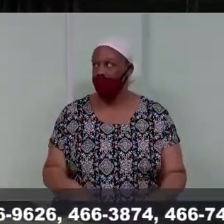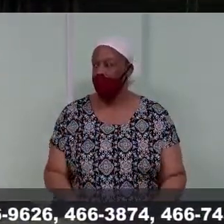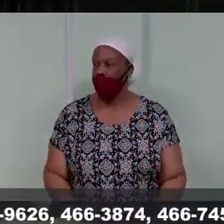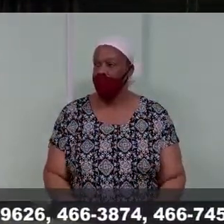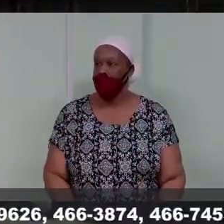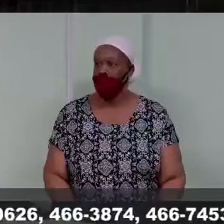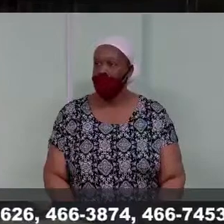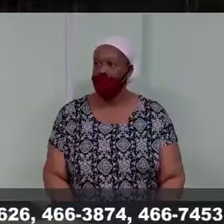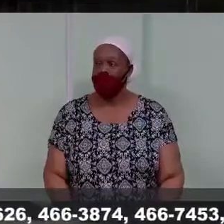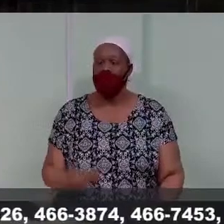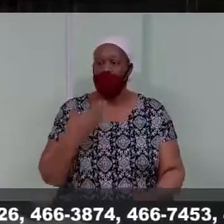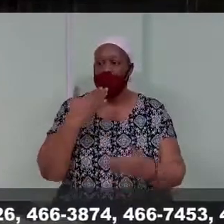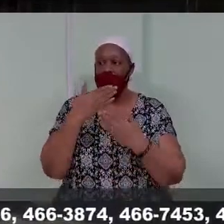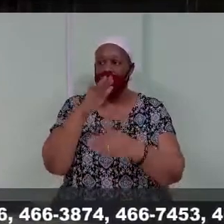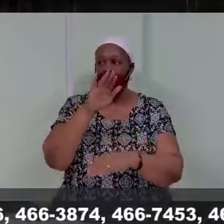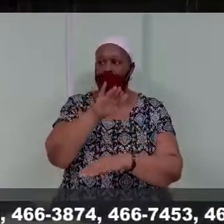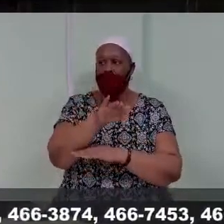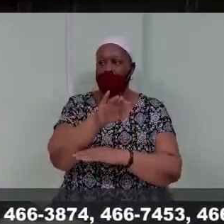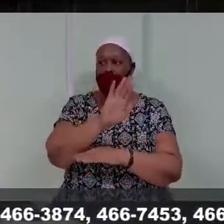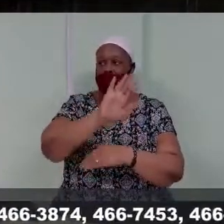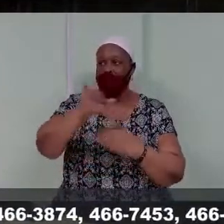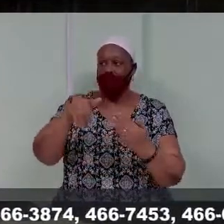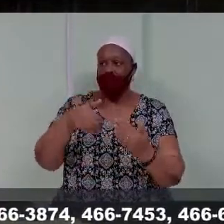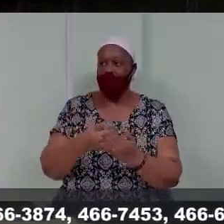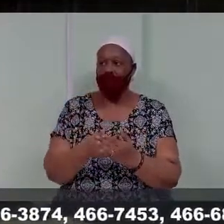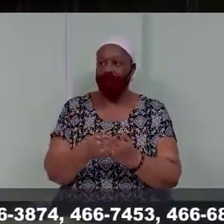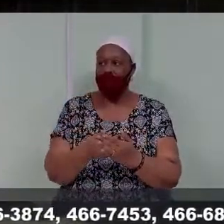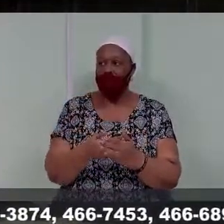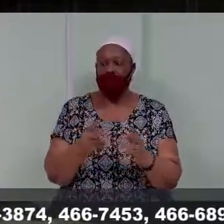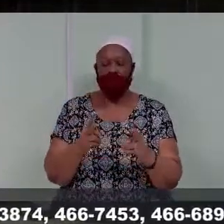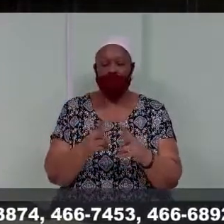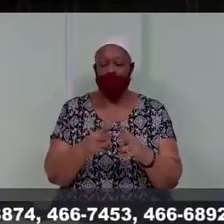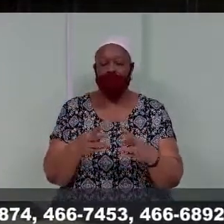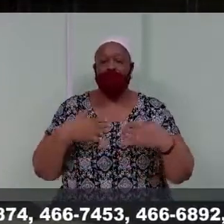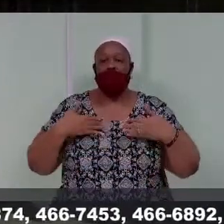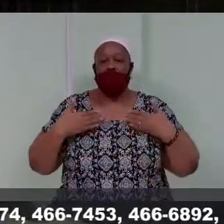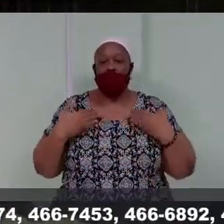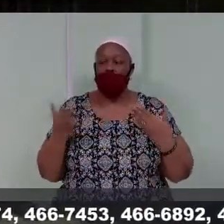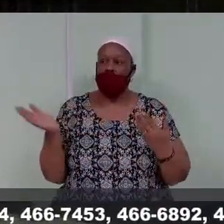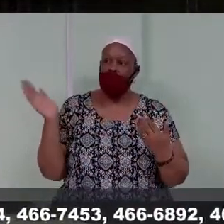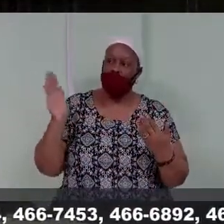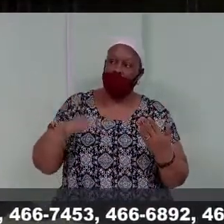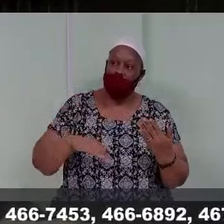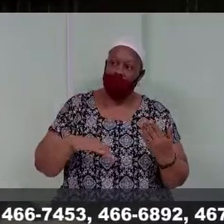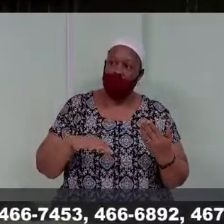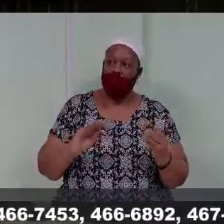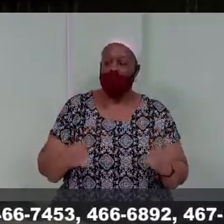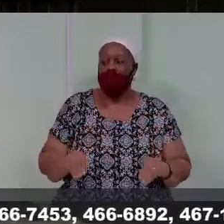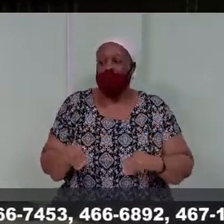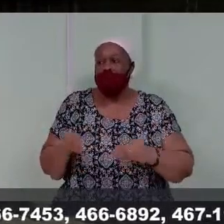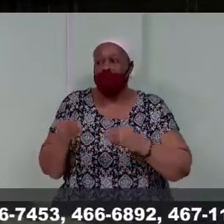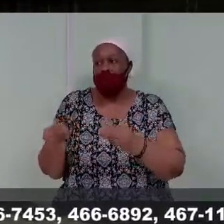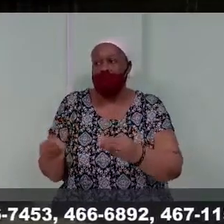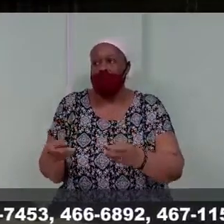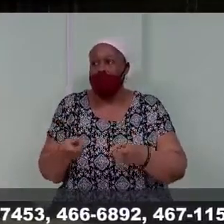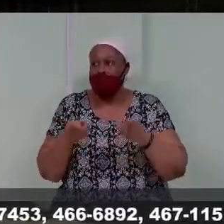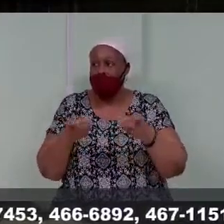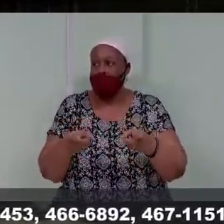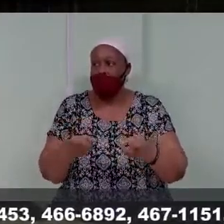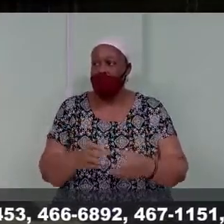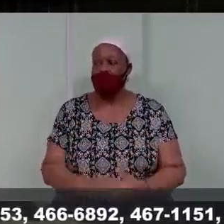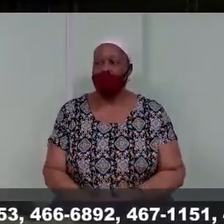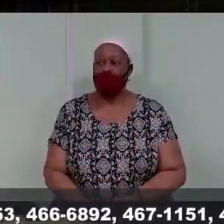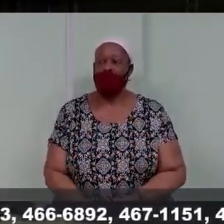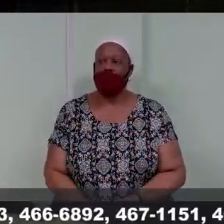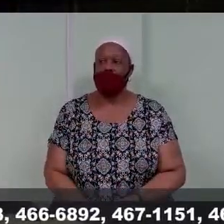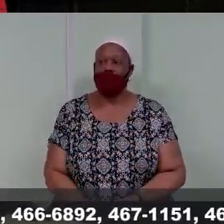Good afternoon to everyone, and I'm very happy to be back to make a presentation and announcement of what we are planning